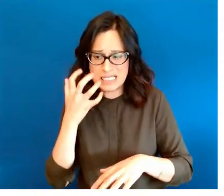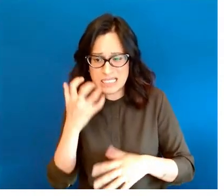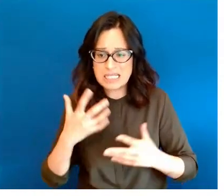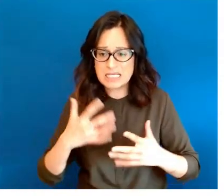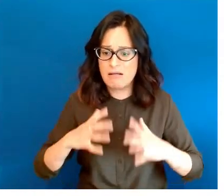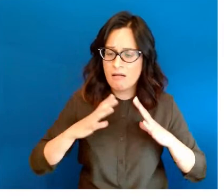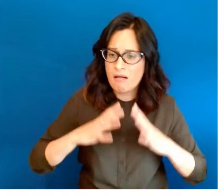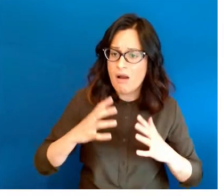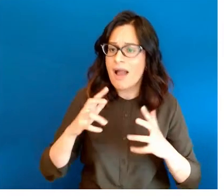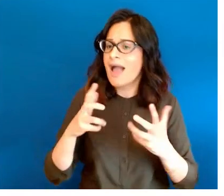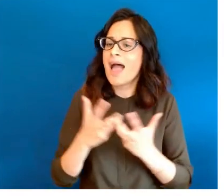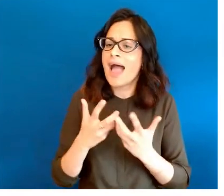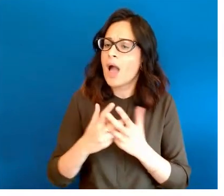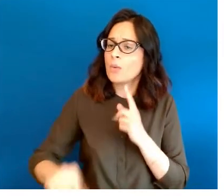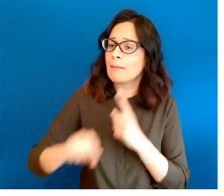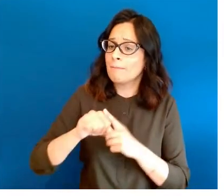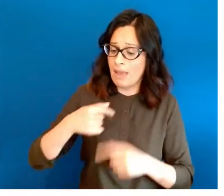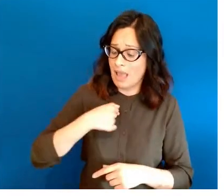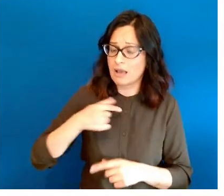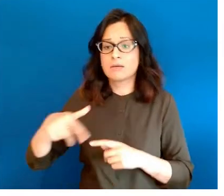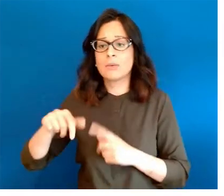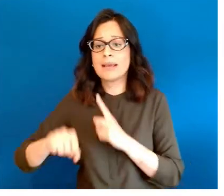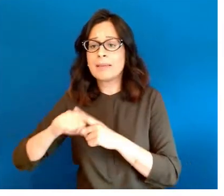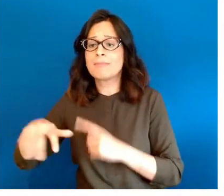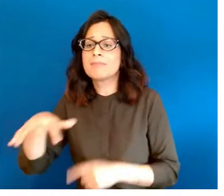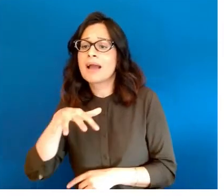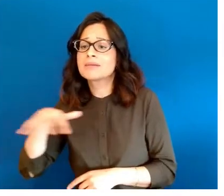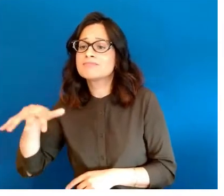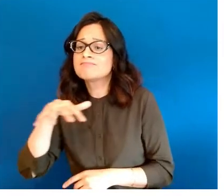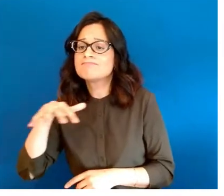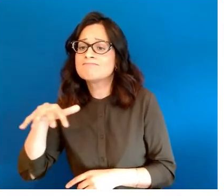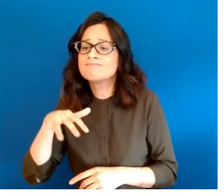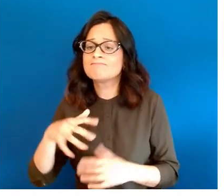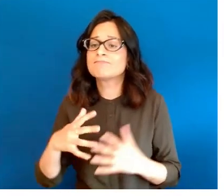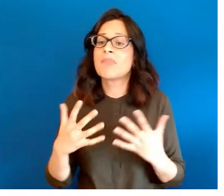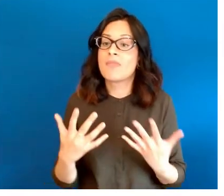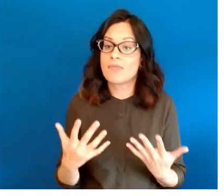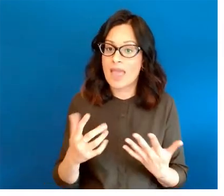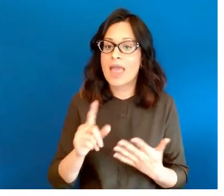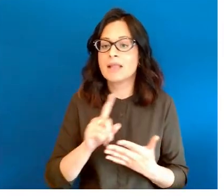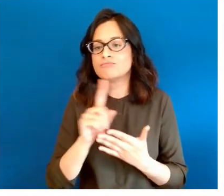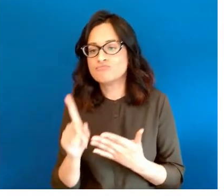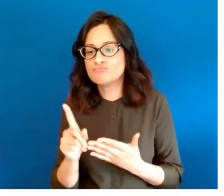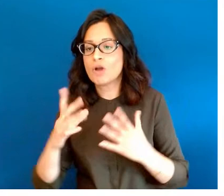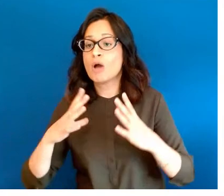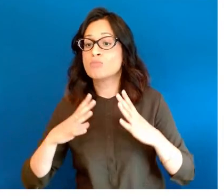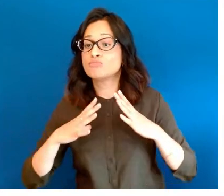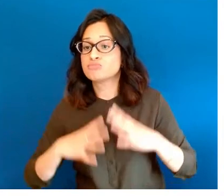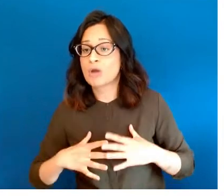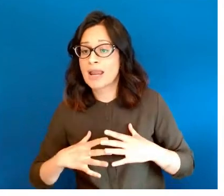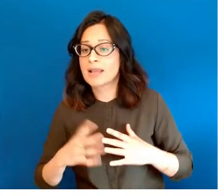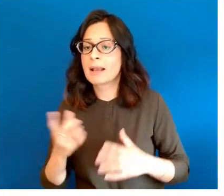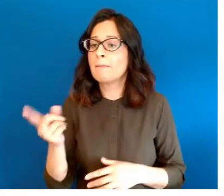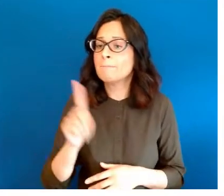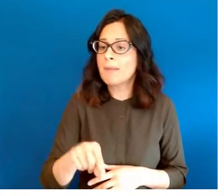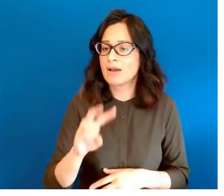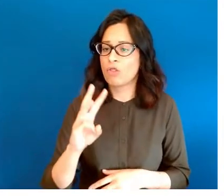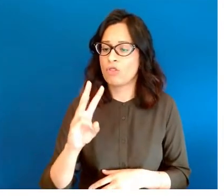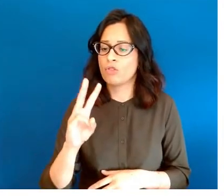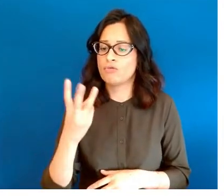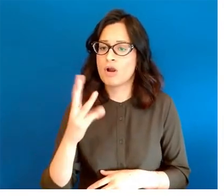themselves and their families. And then we'll go to a short break, and we'll be back for 3 o'clock to